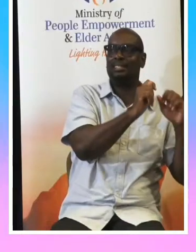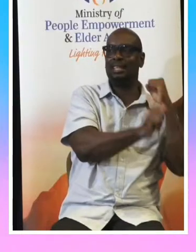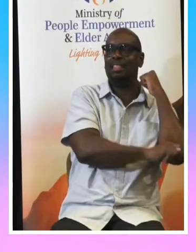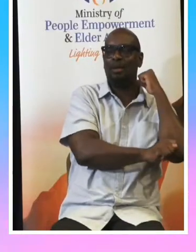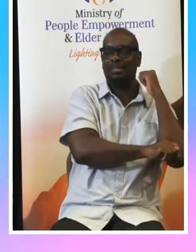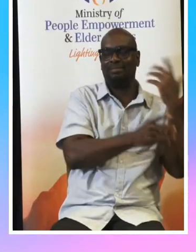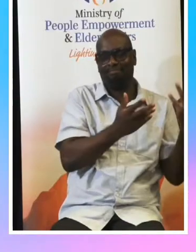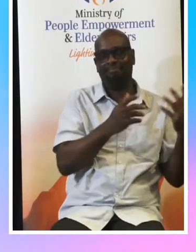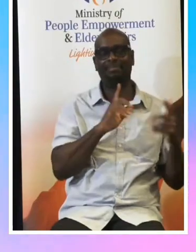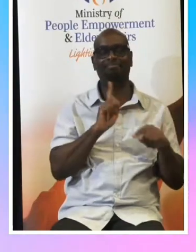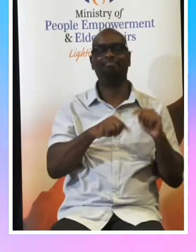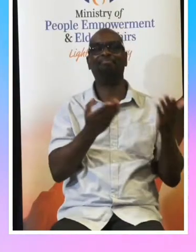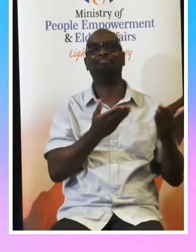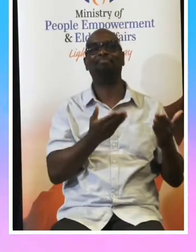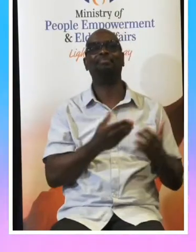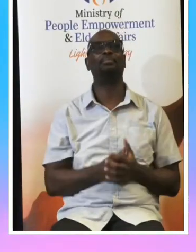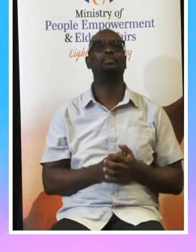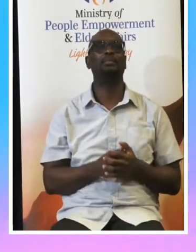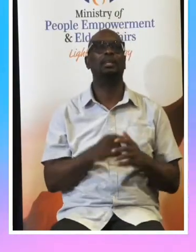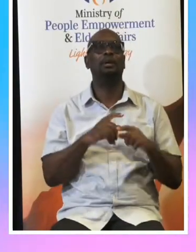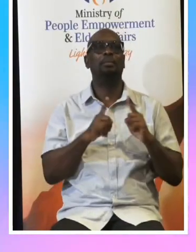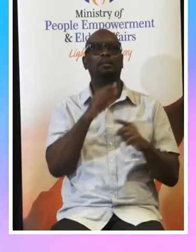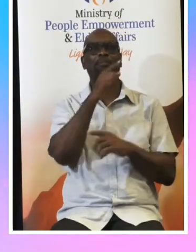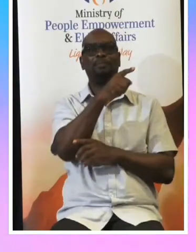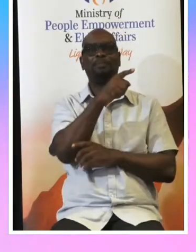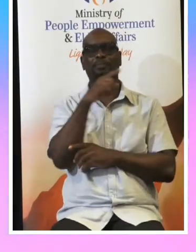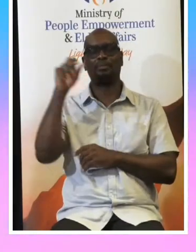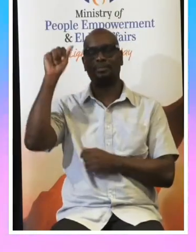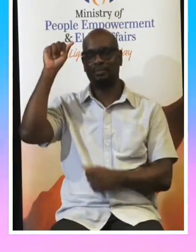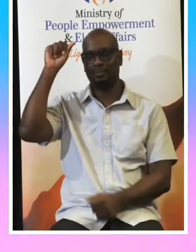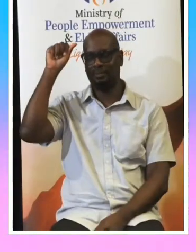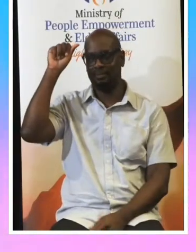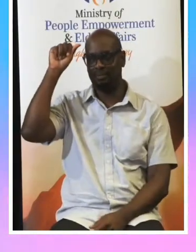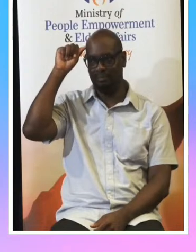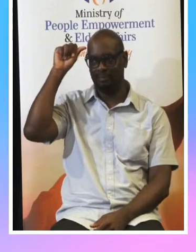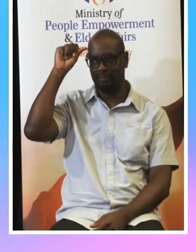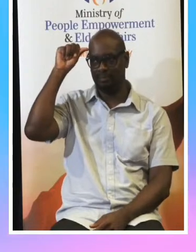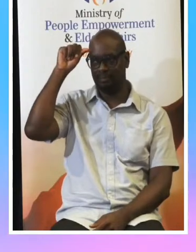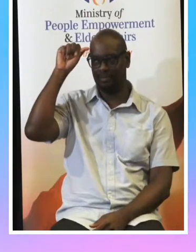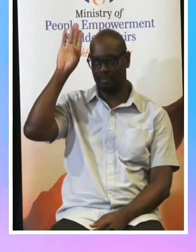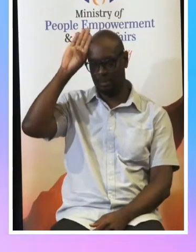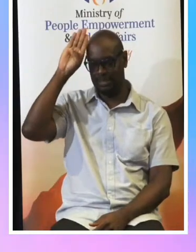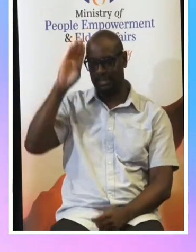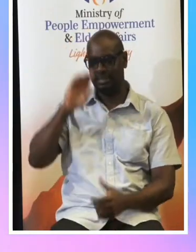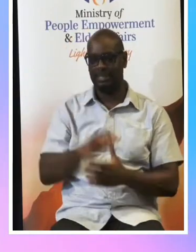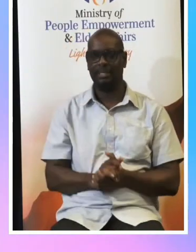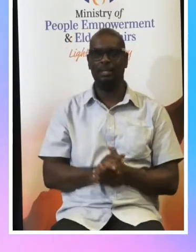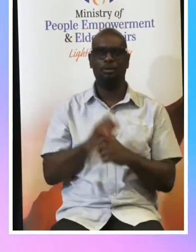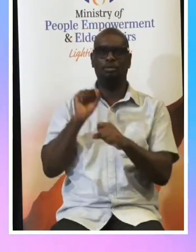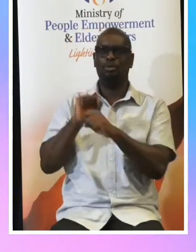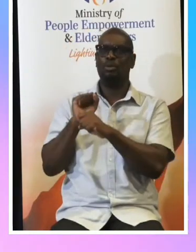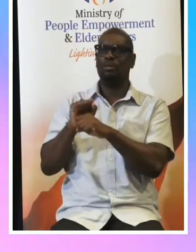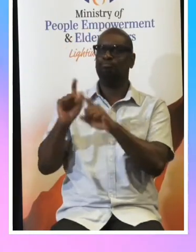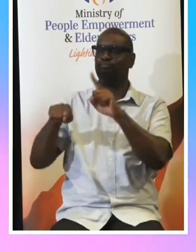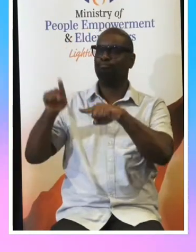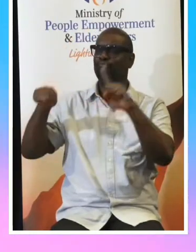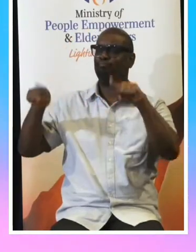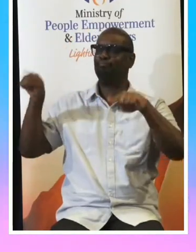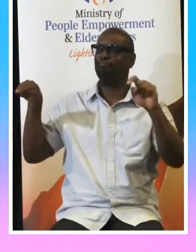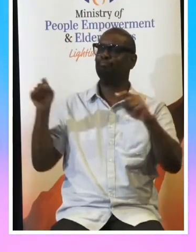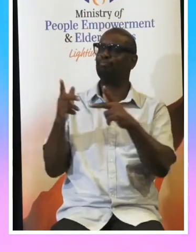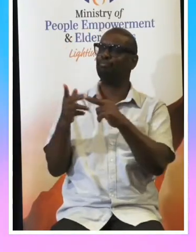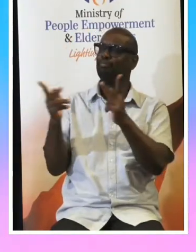Andreli as well has worked in many places. He's worked at the University of the West Indies as a